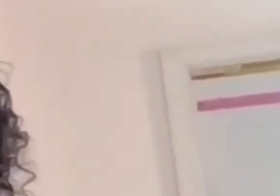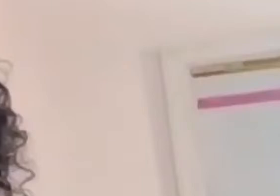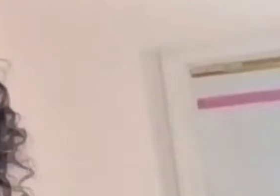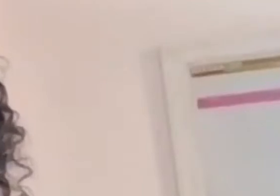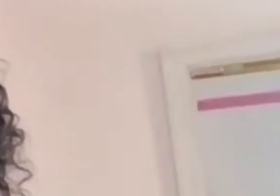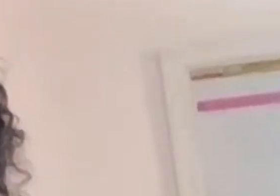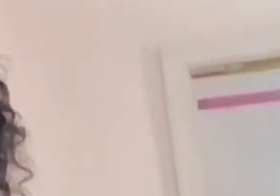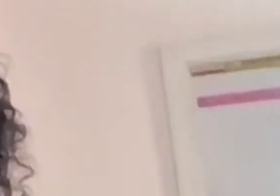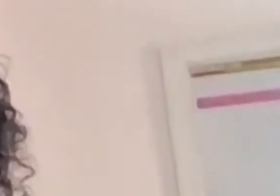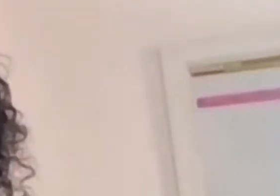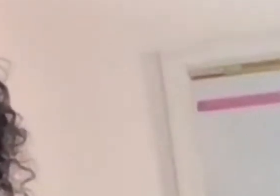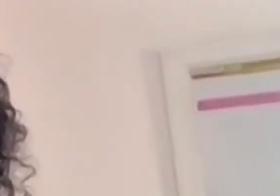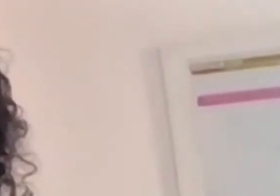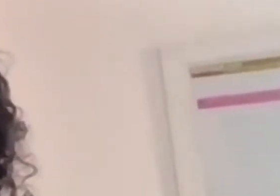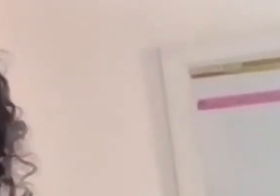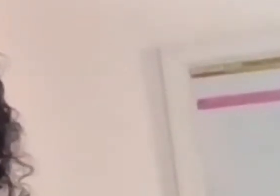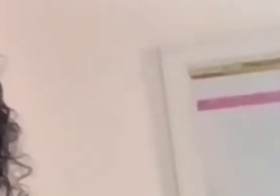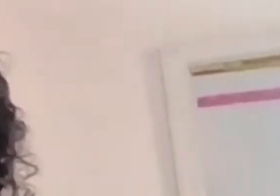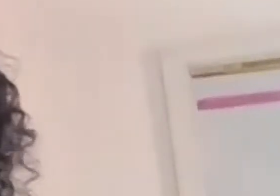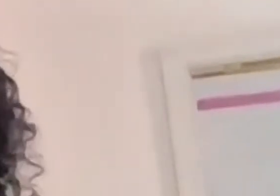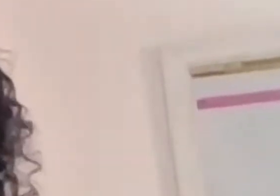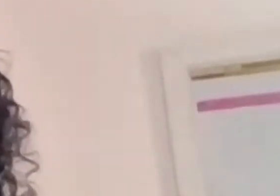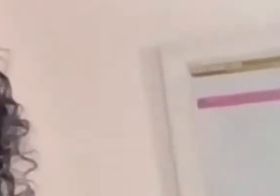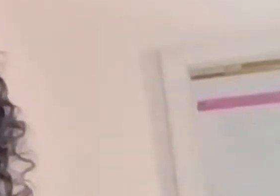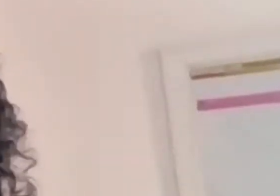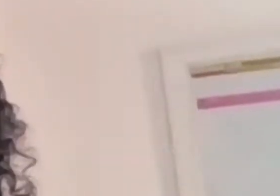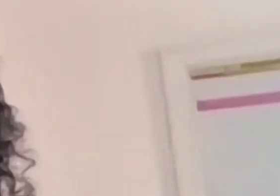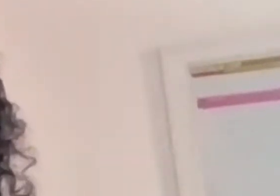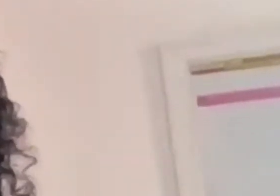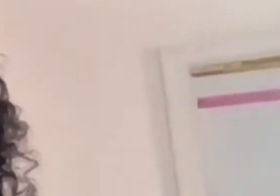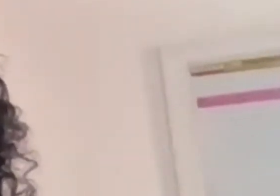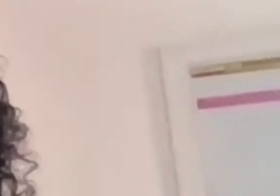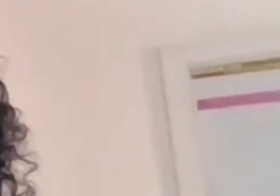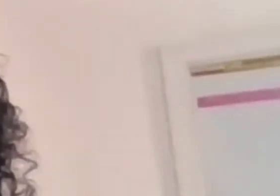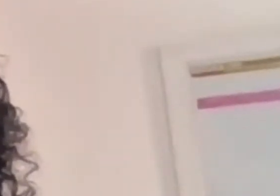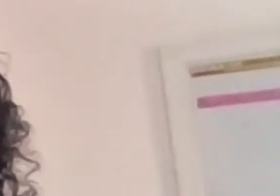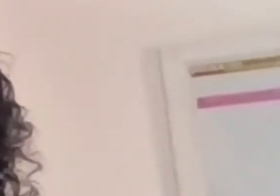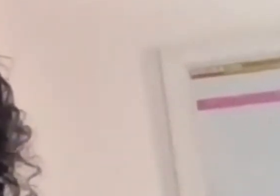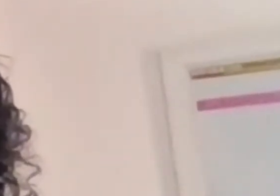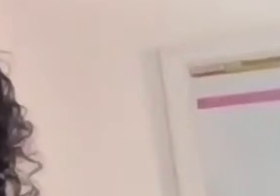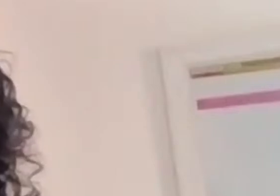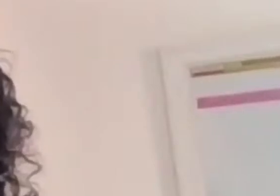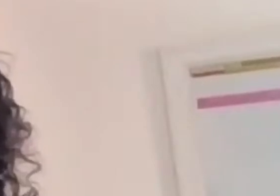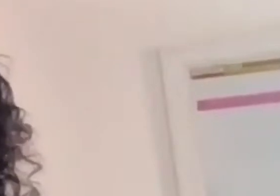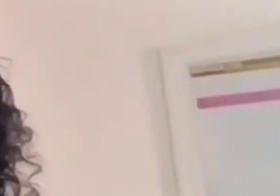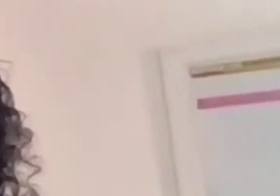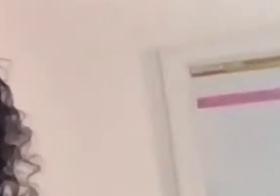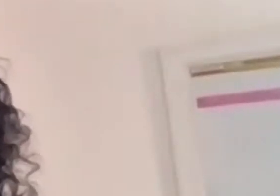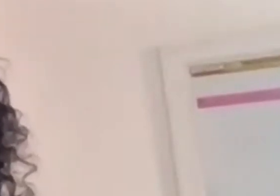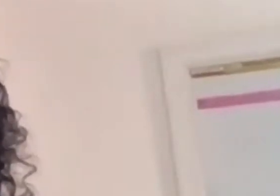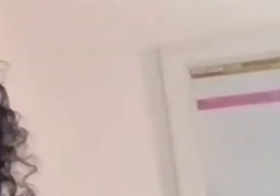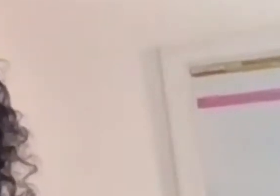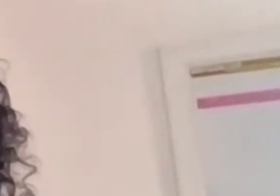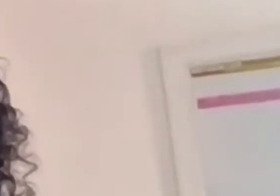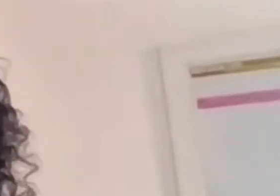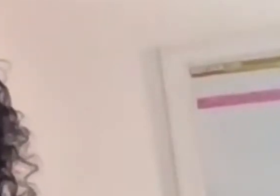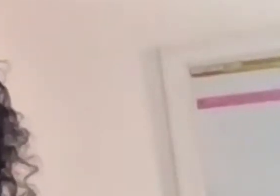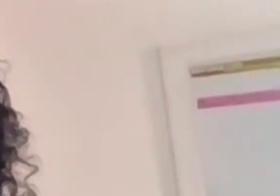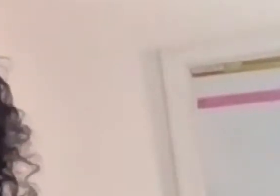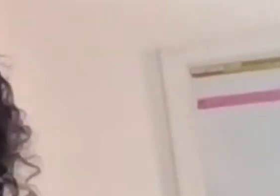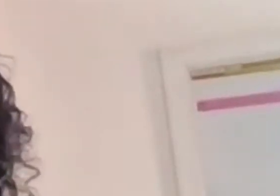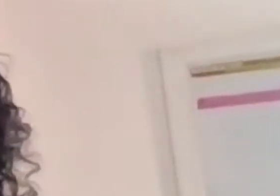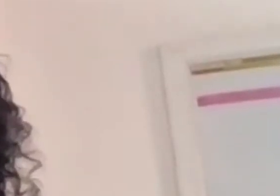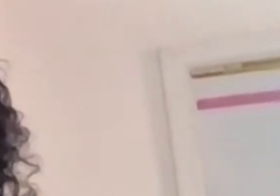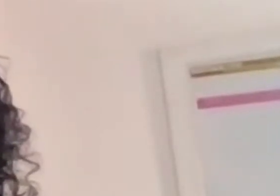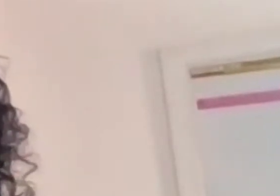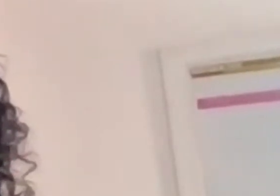persons. So I just want to take this opportunity also to publicly thank the Ministry of Health, because I know I have had patients who have